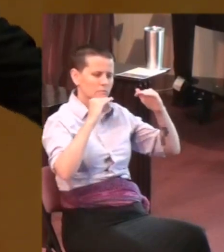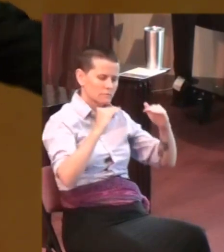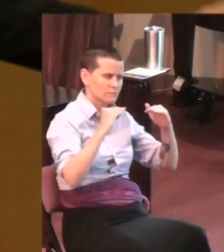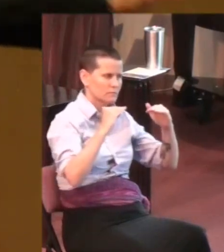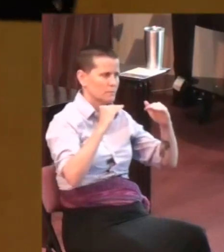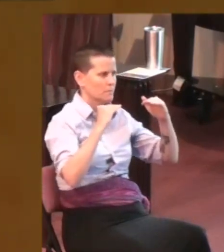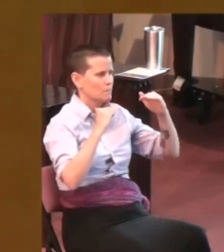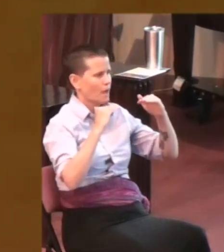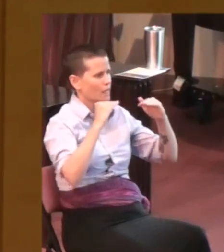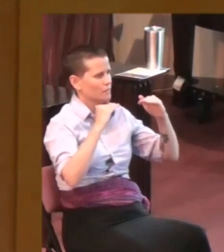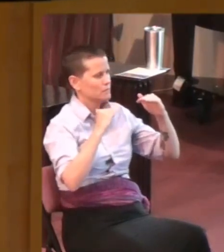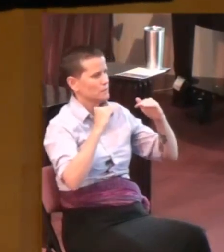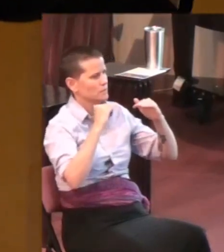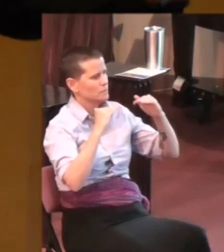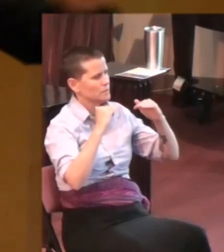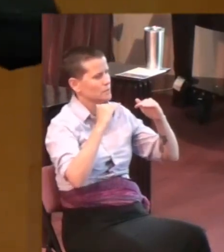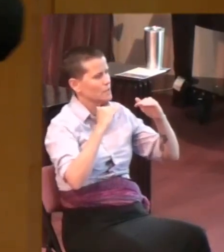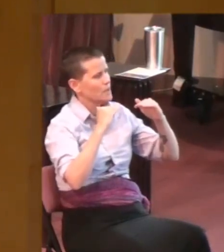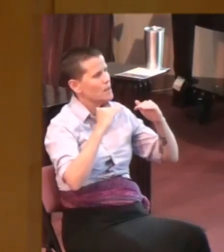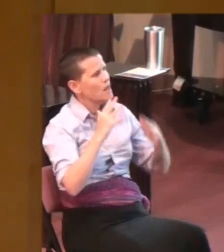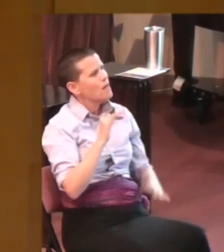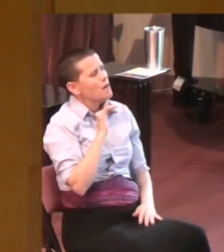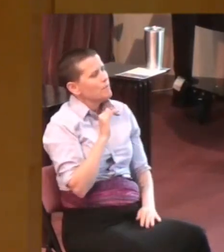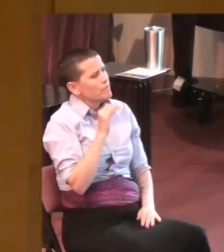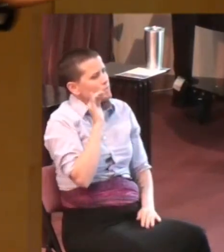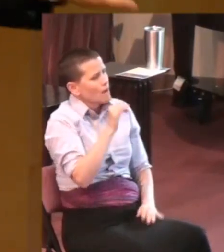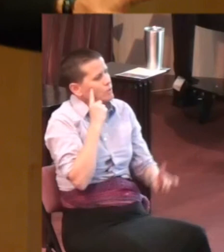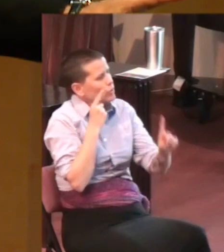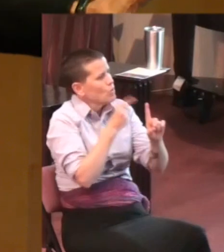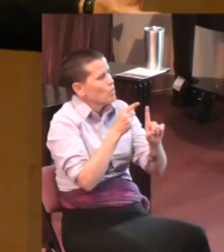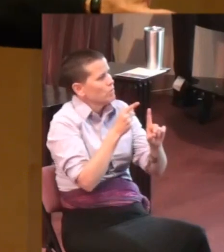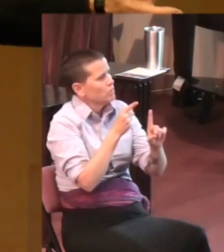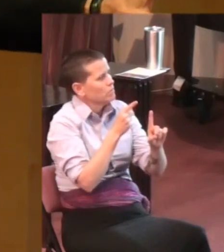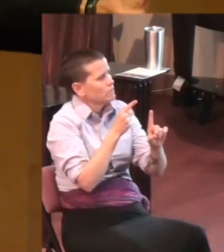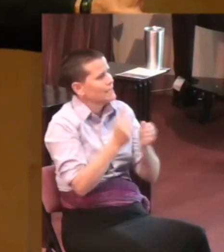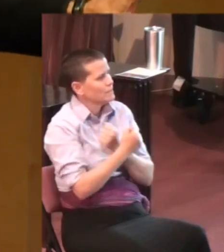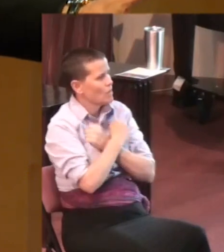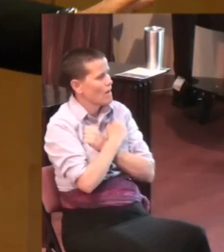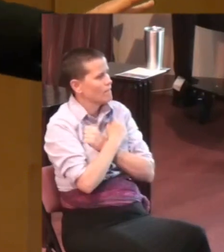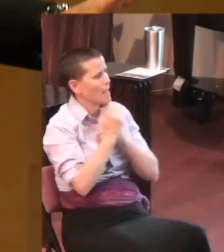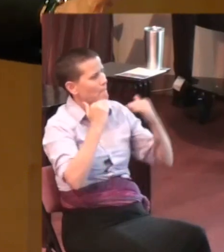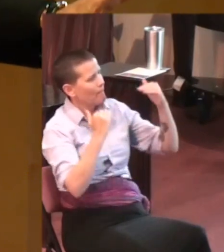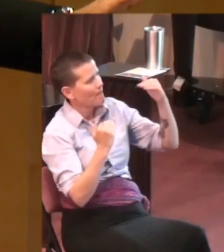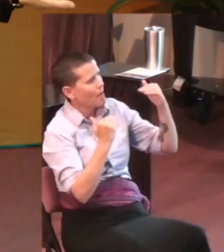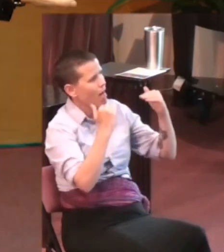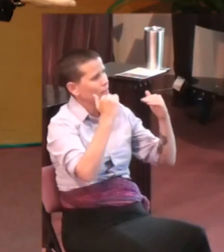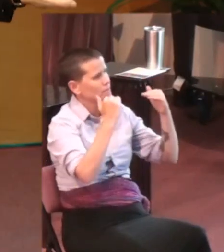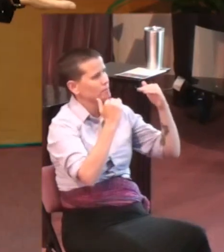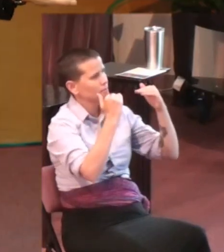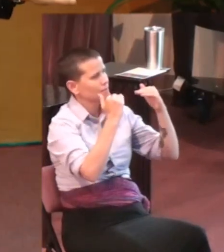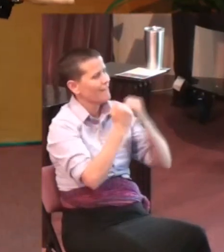that's the end game. All we are here for is love. So if we can tap into that experience